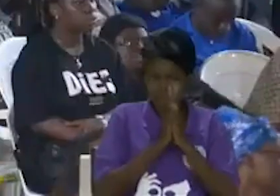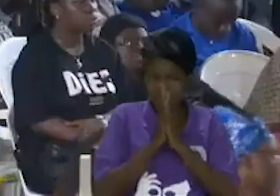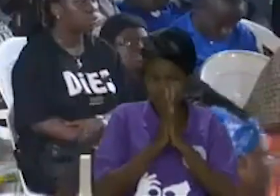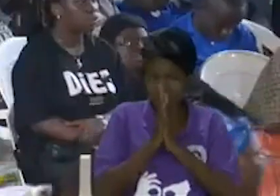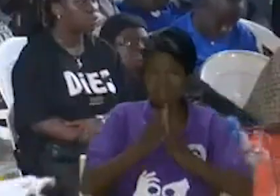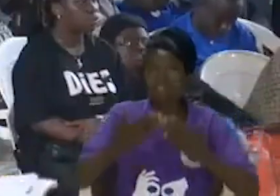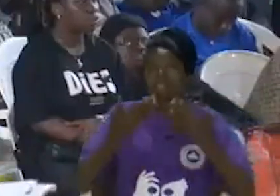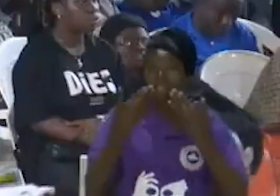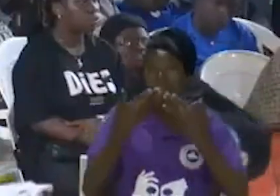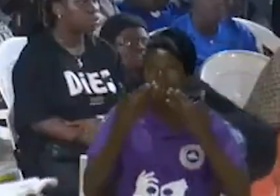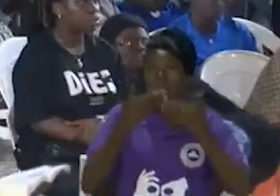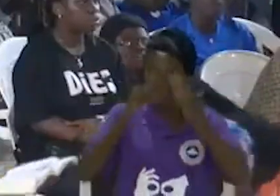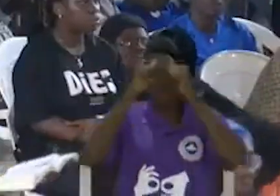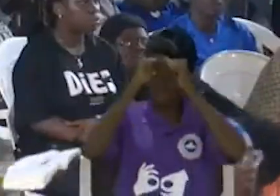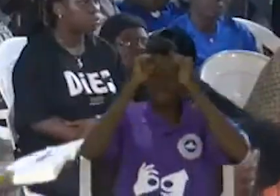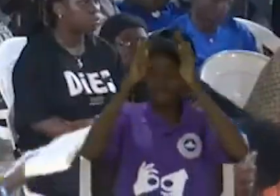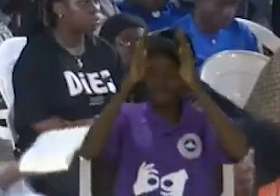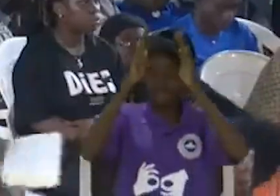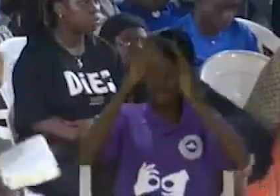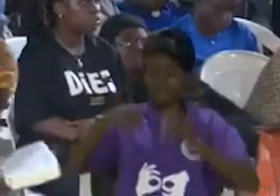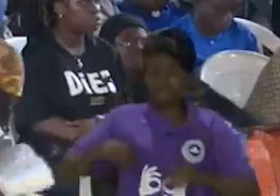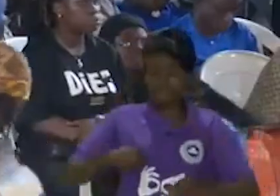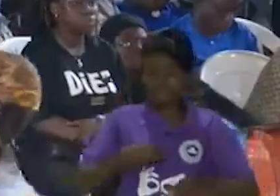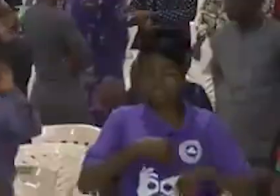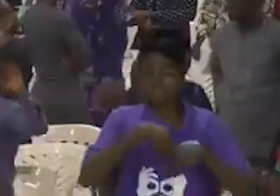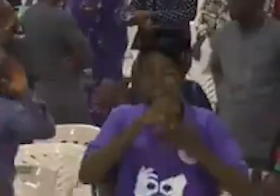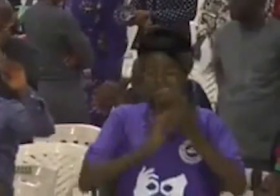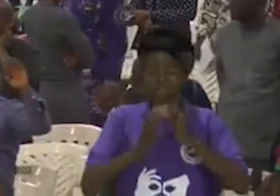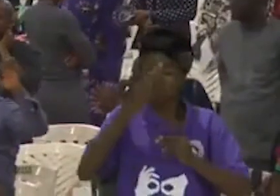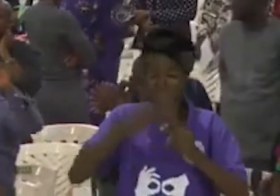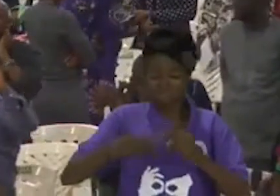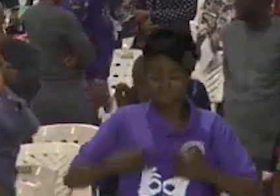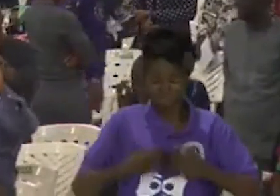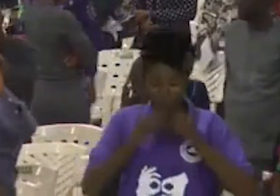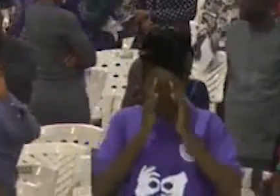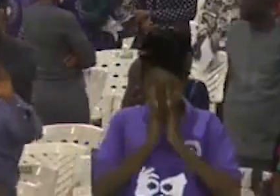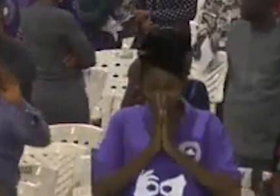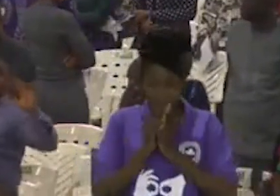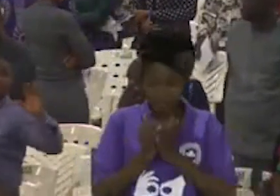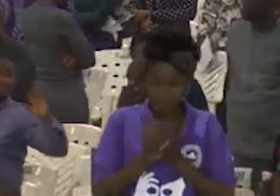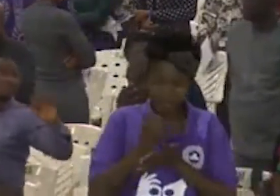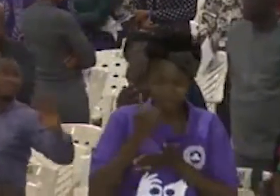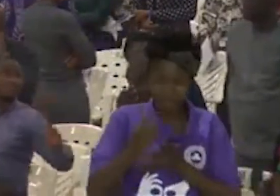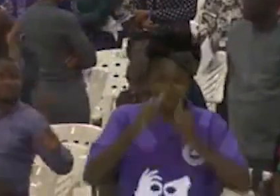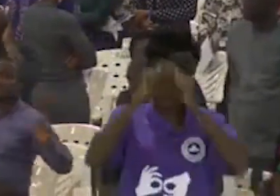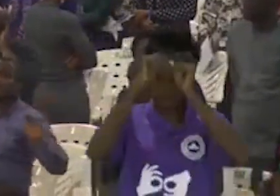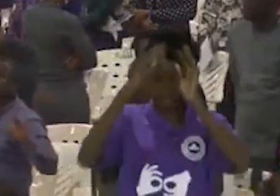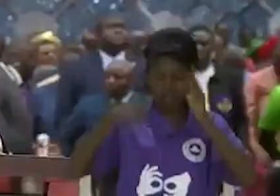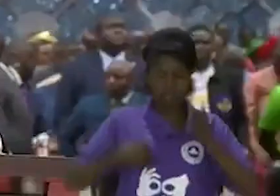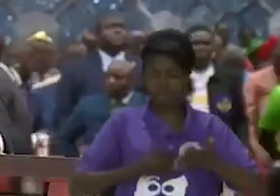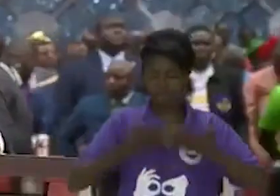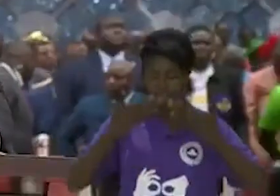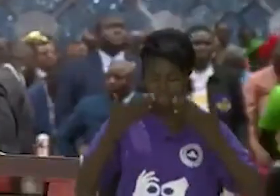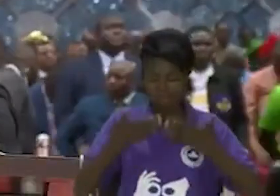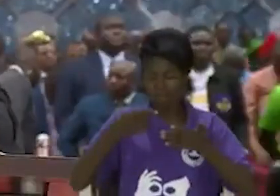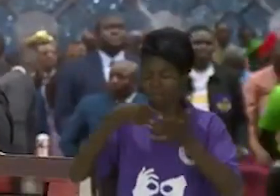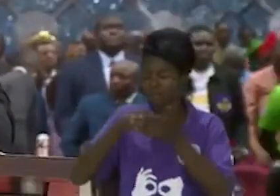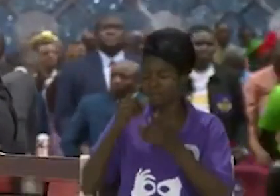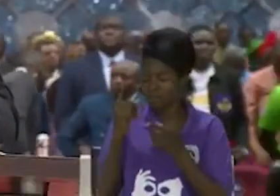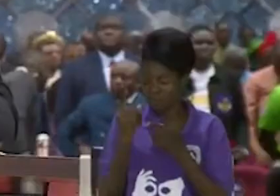Thank you, Father. We pray in Jesus' name. Father, we want to say thank you to you for your